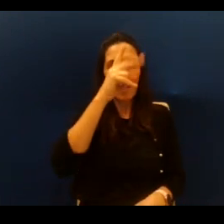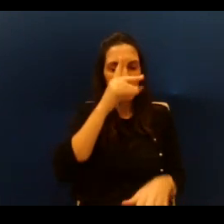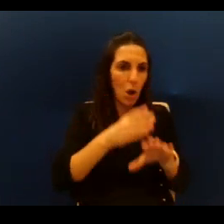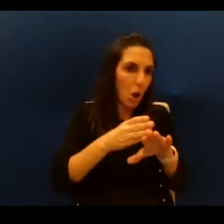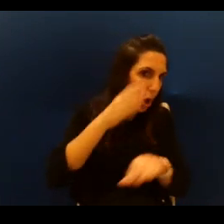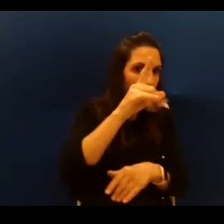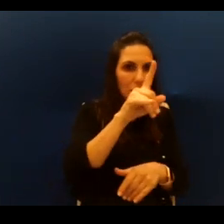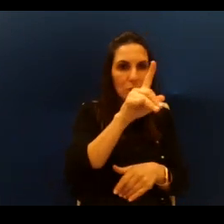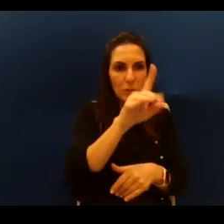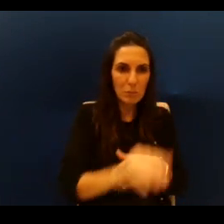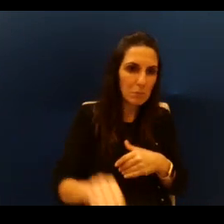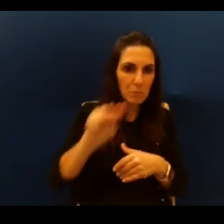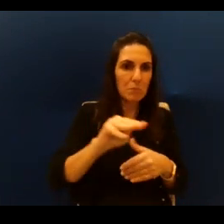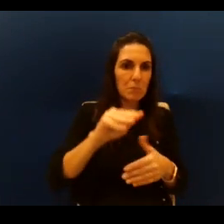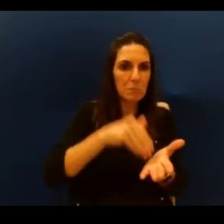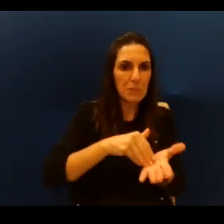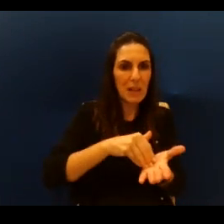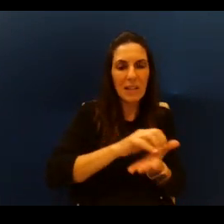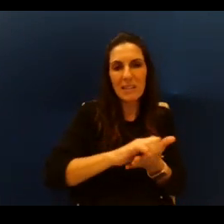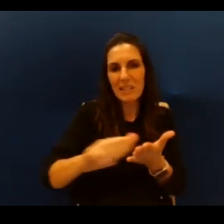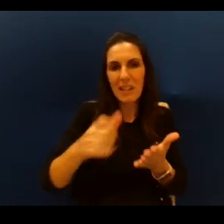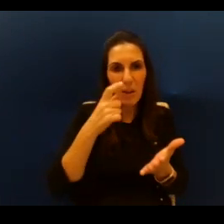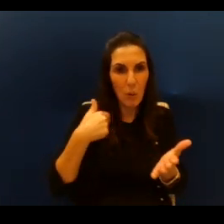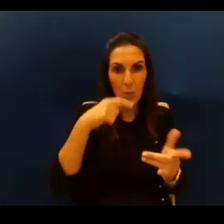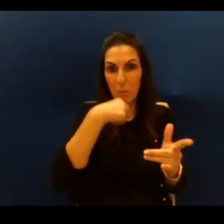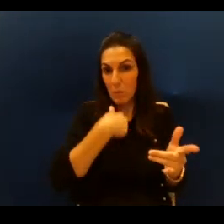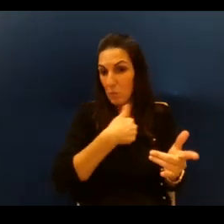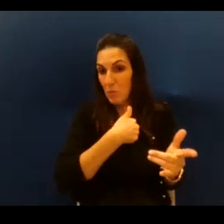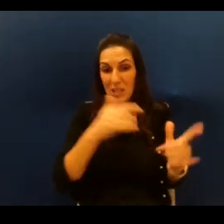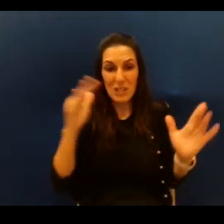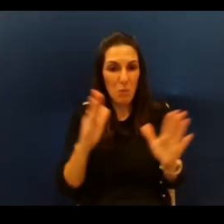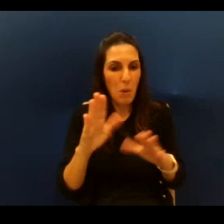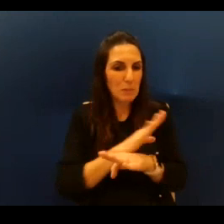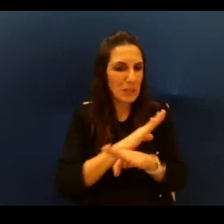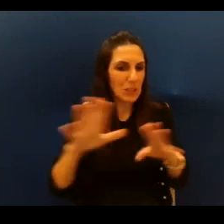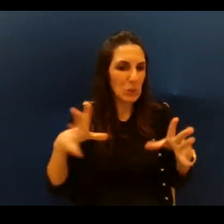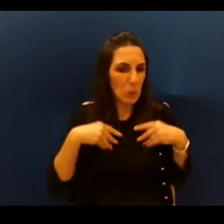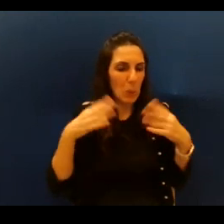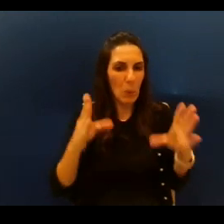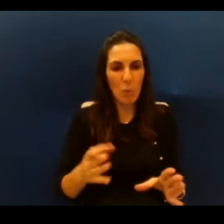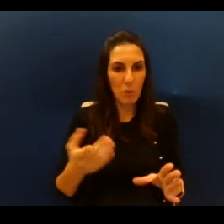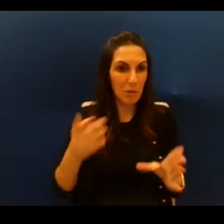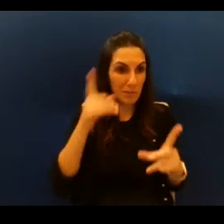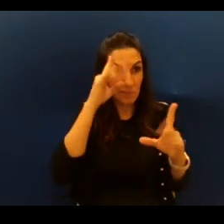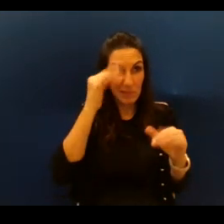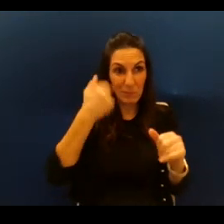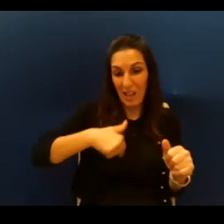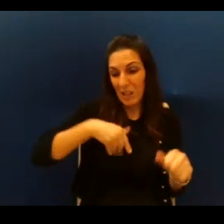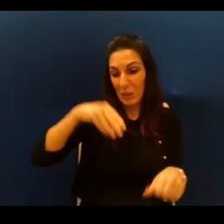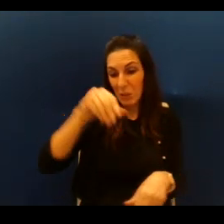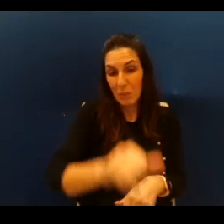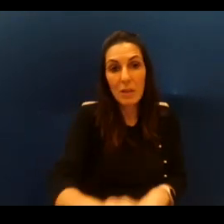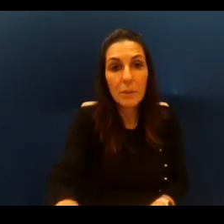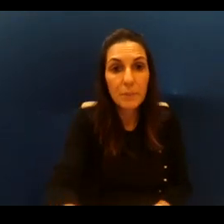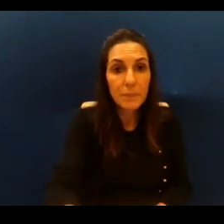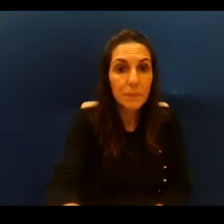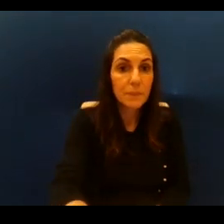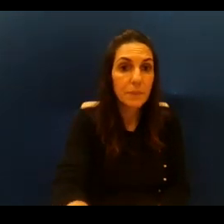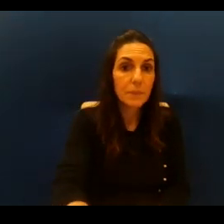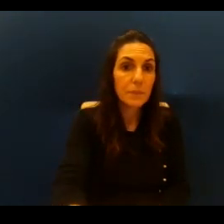$1 million that we were expected to pay as small business owners. So, you know, I'm hoping that, you know, this will help